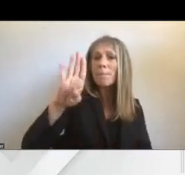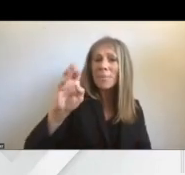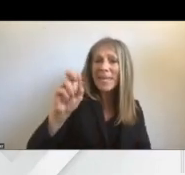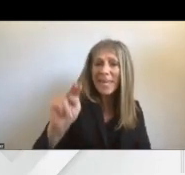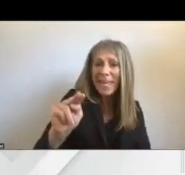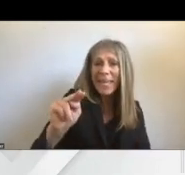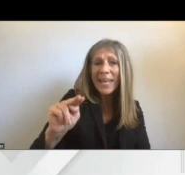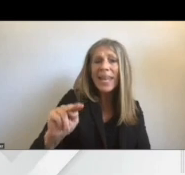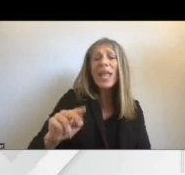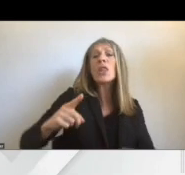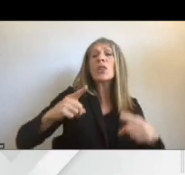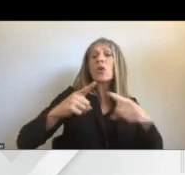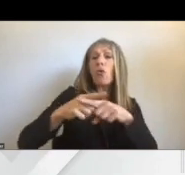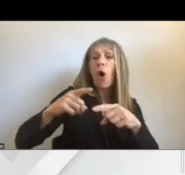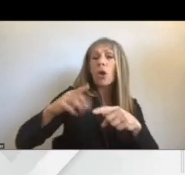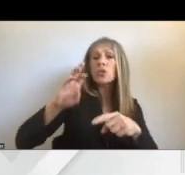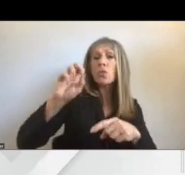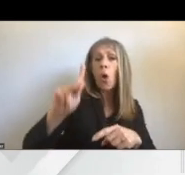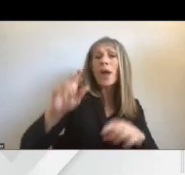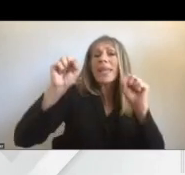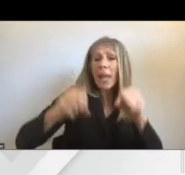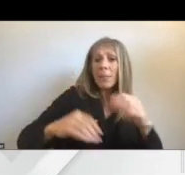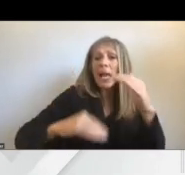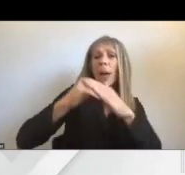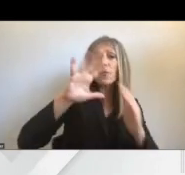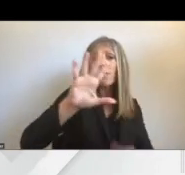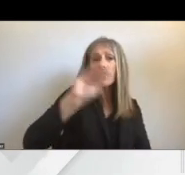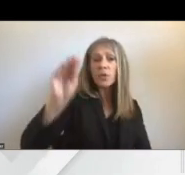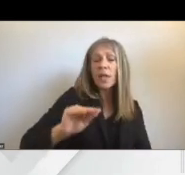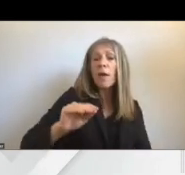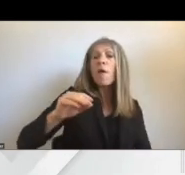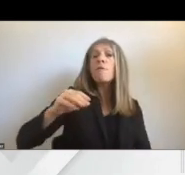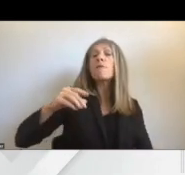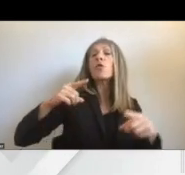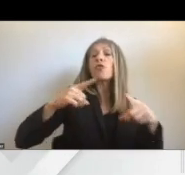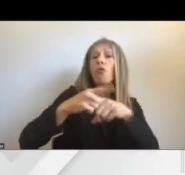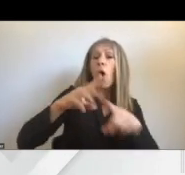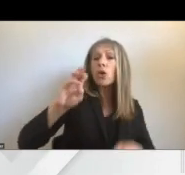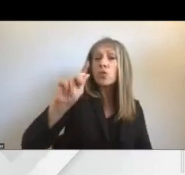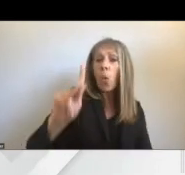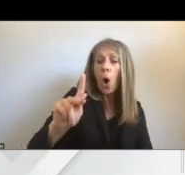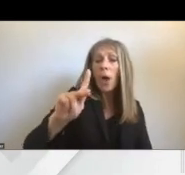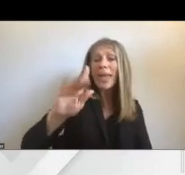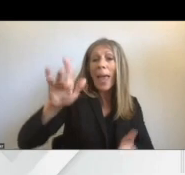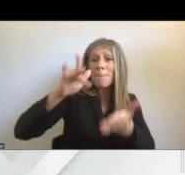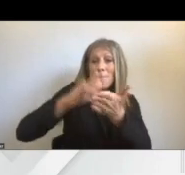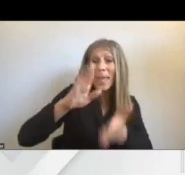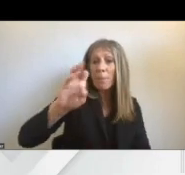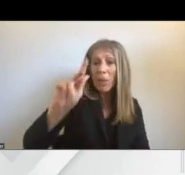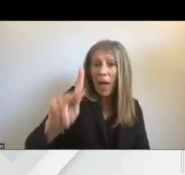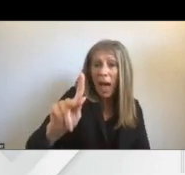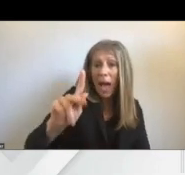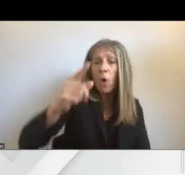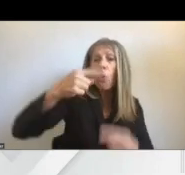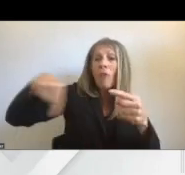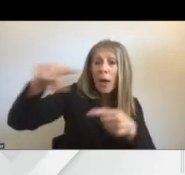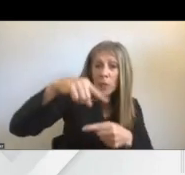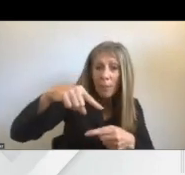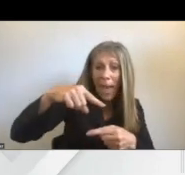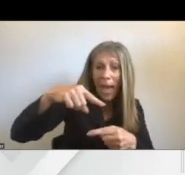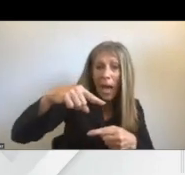5%. And lastly, for crosswalks located at mid-block or roundabouts,